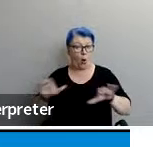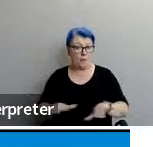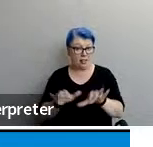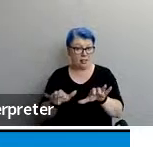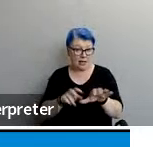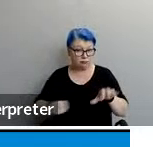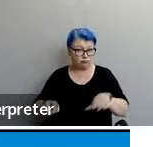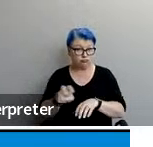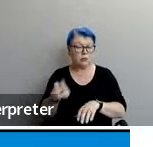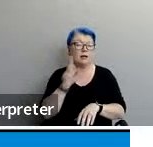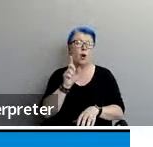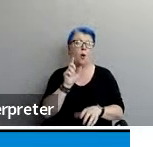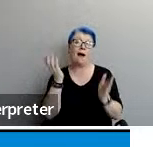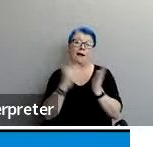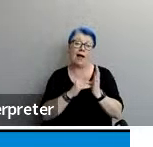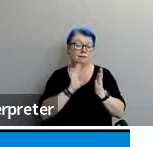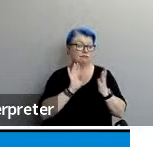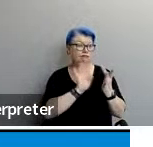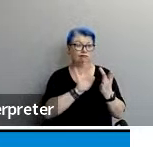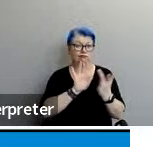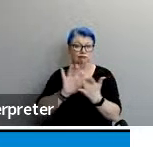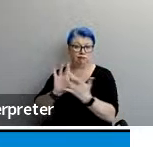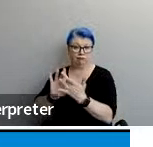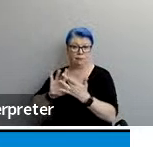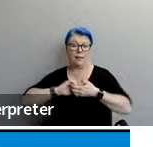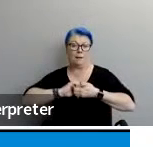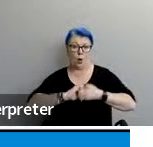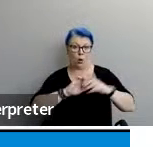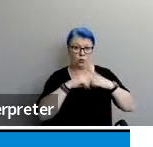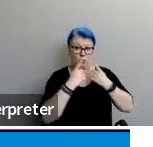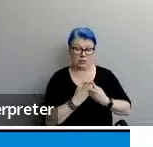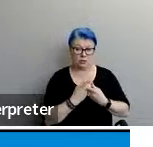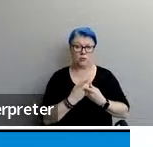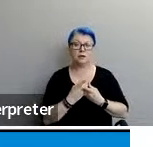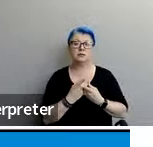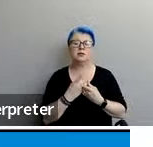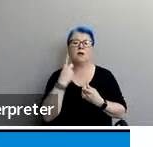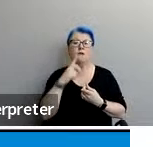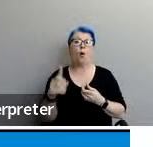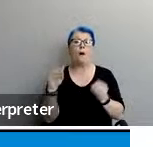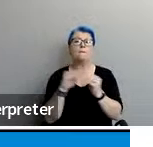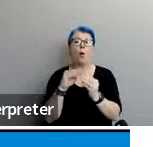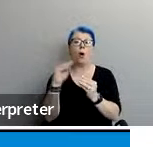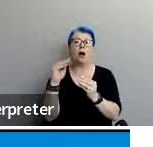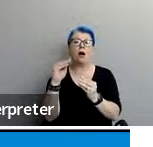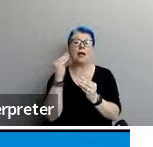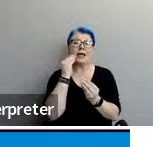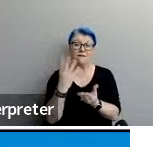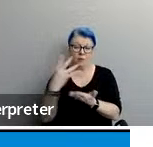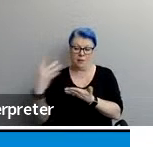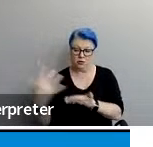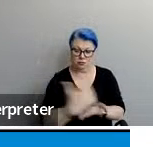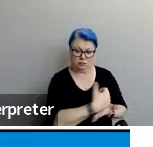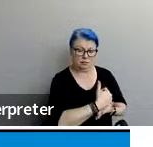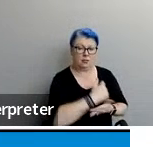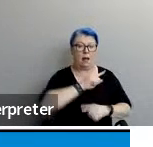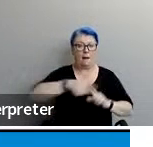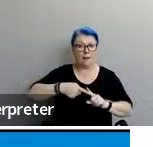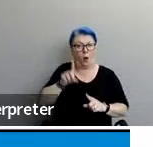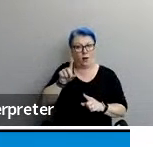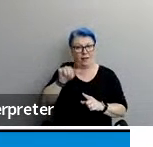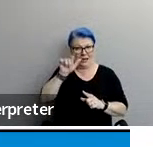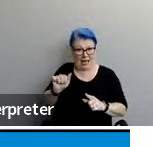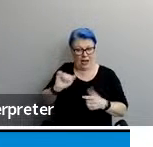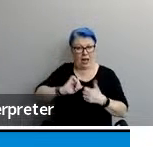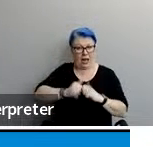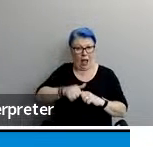out to those partner districts to gather some information about the data and how we can